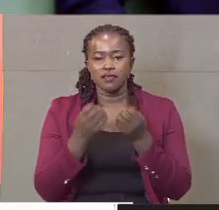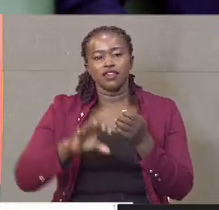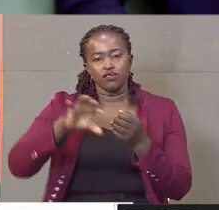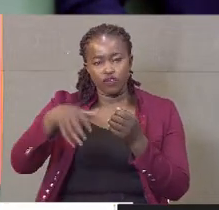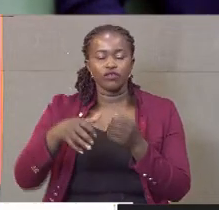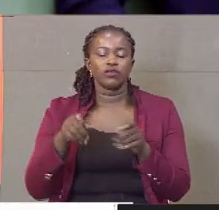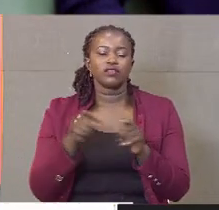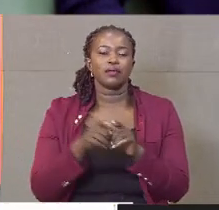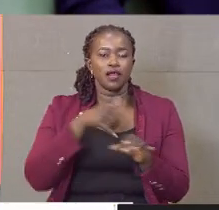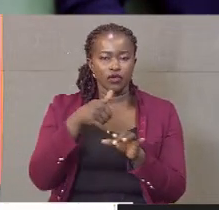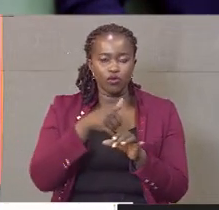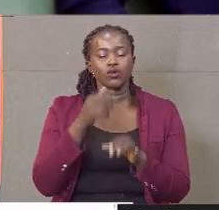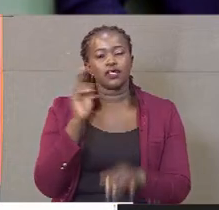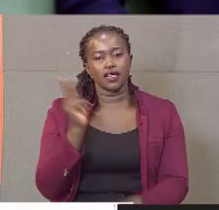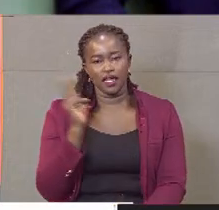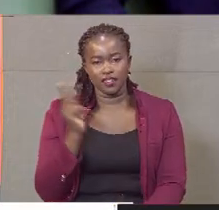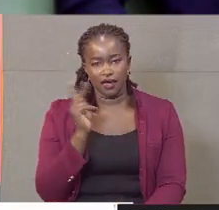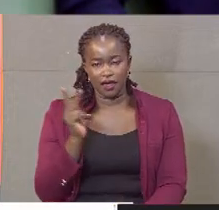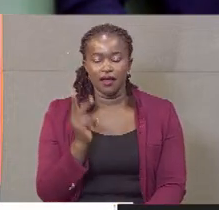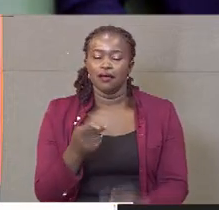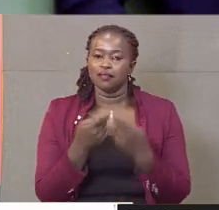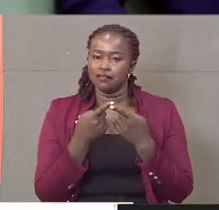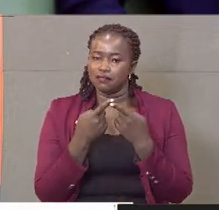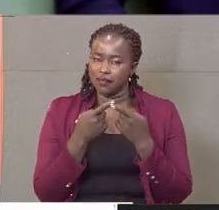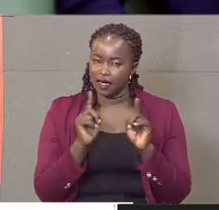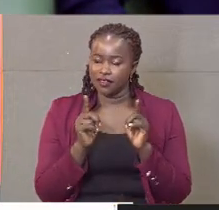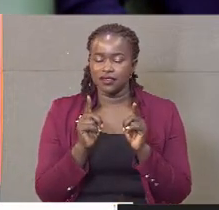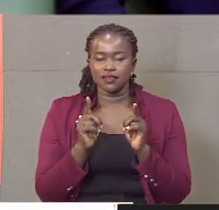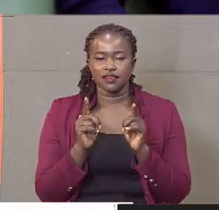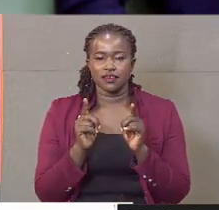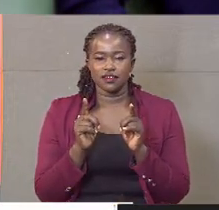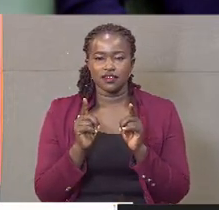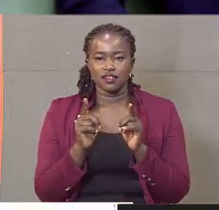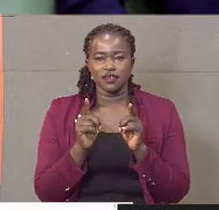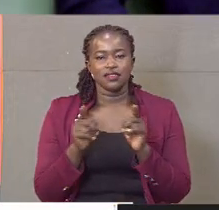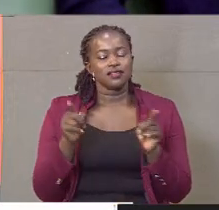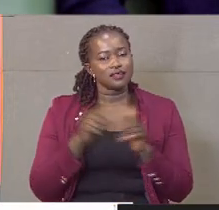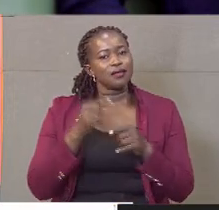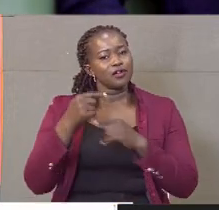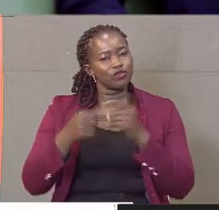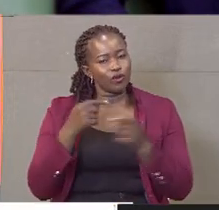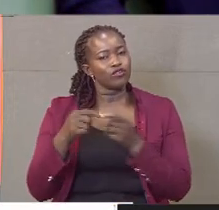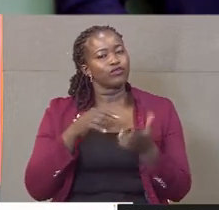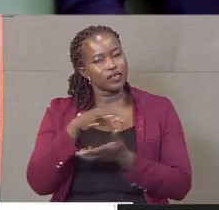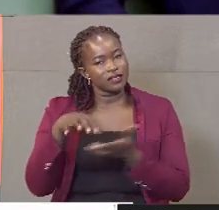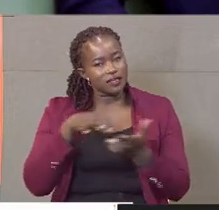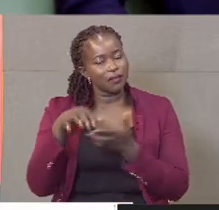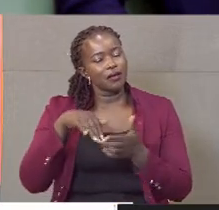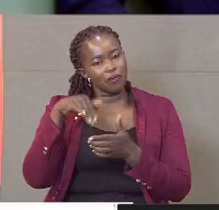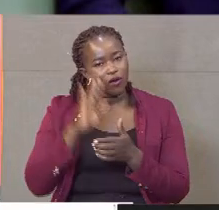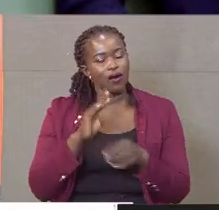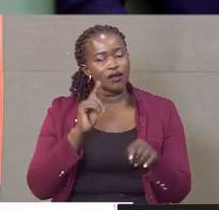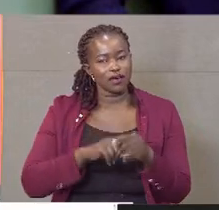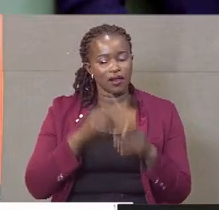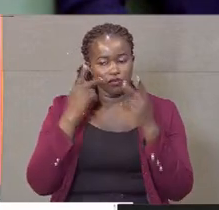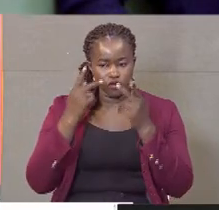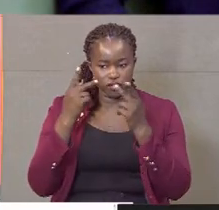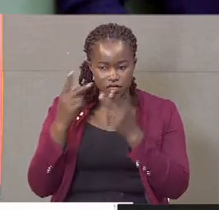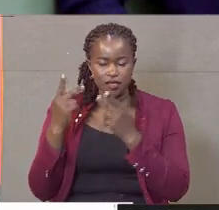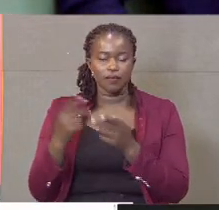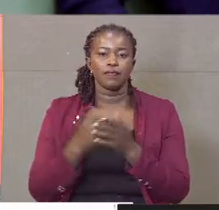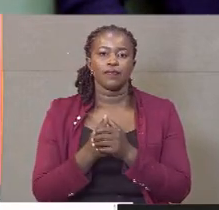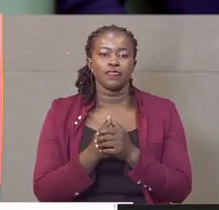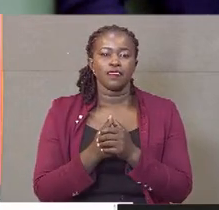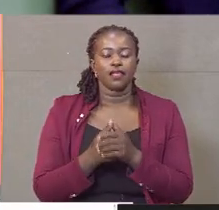Kenya. But it is disturbing, especially if you see the